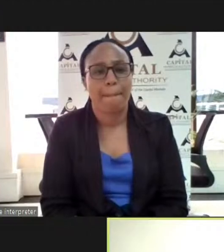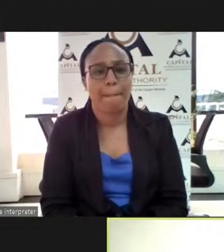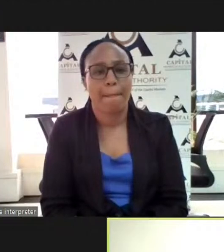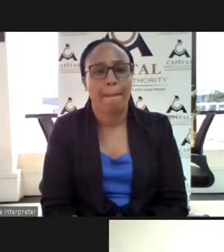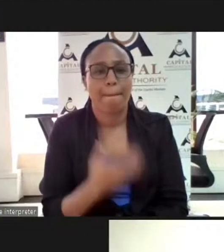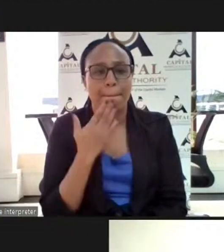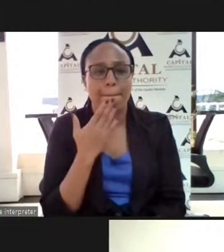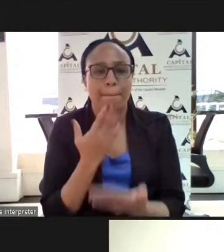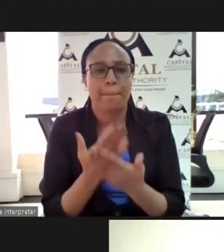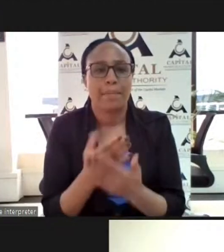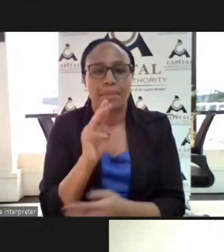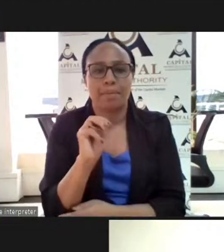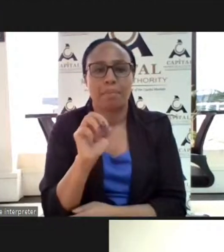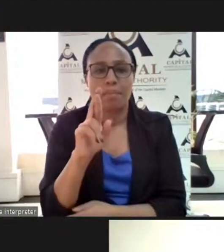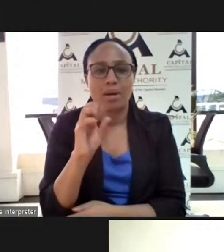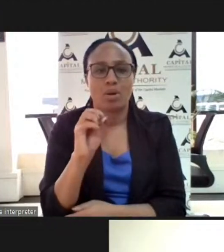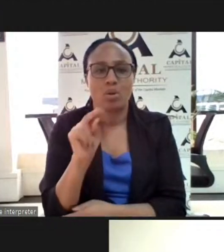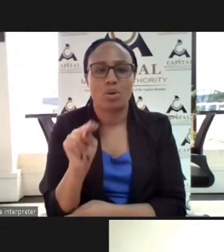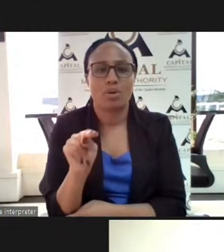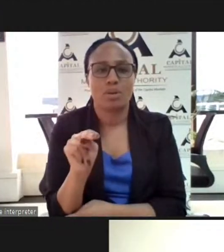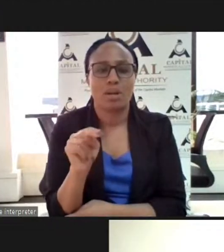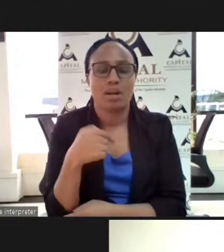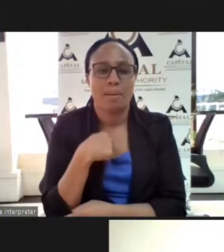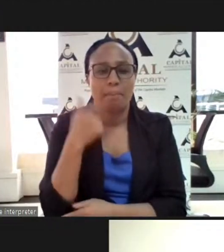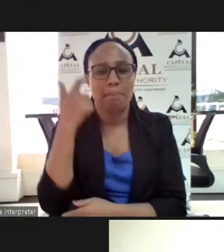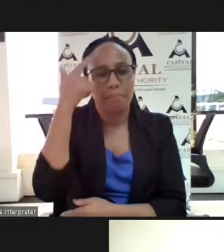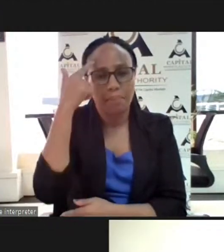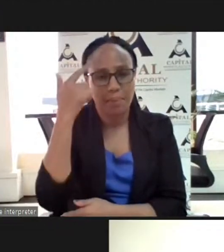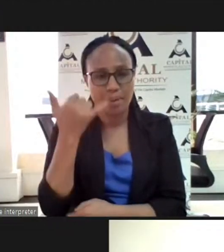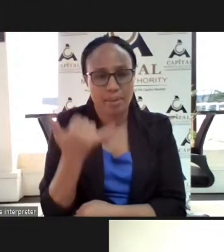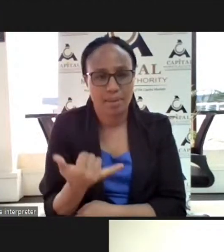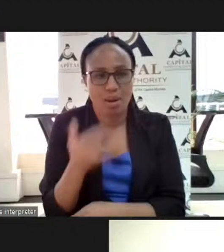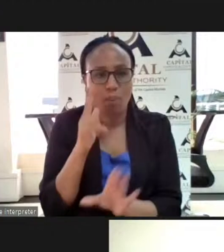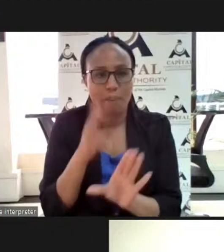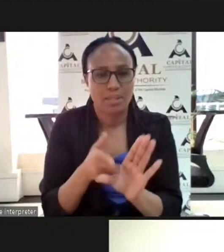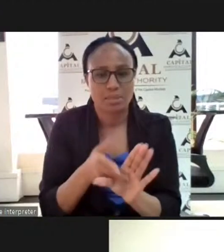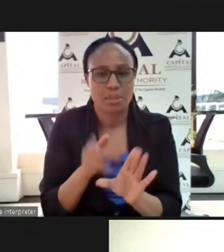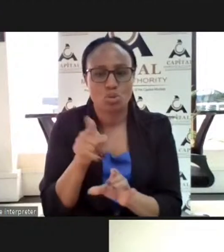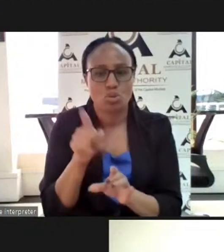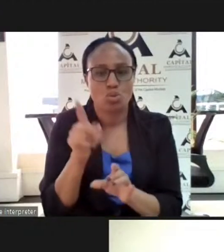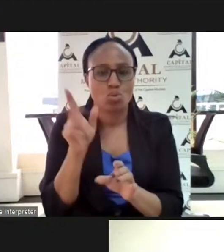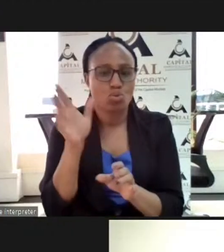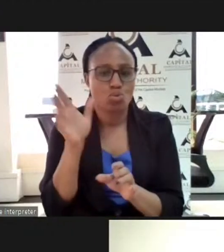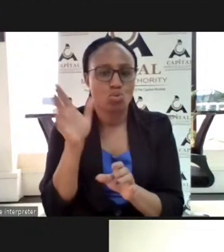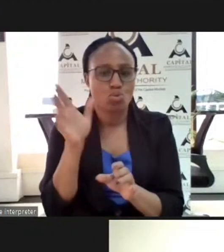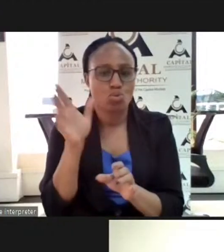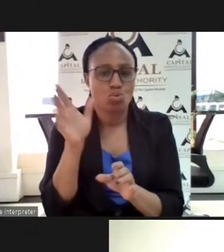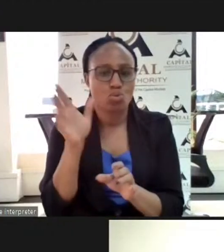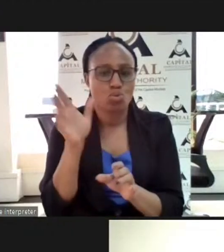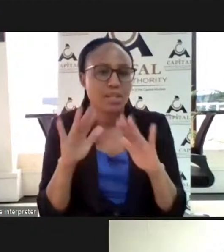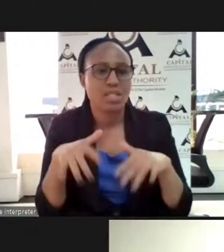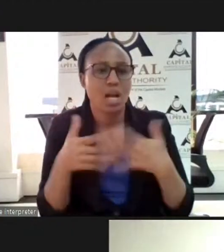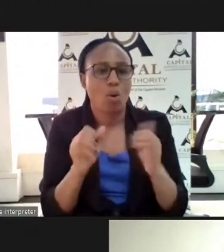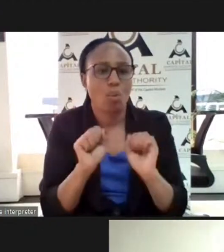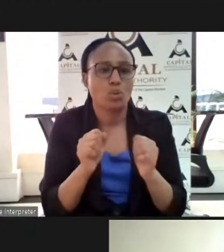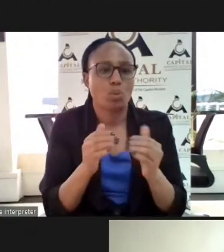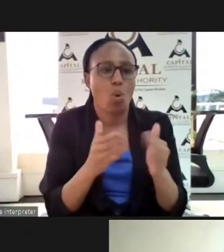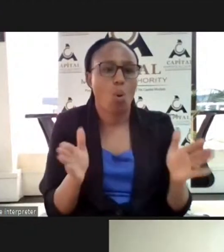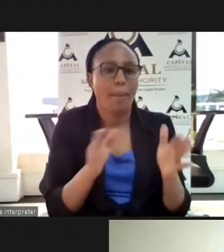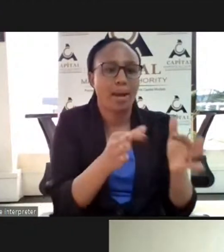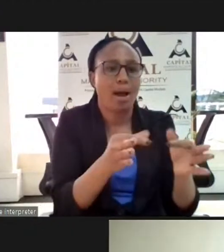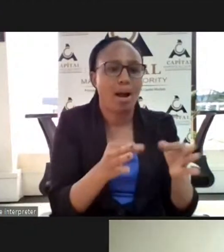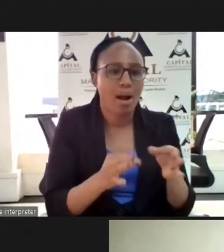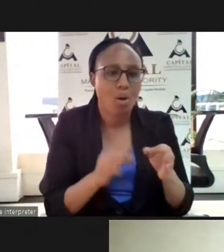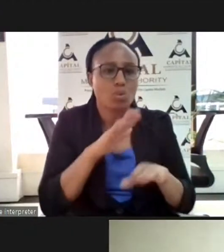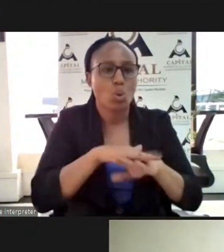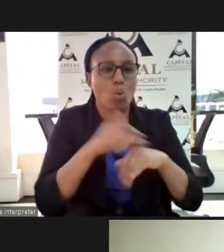Thank you, Marion. I think now participants, you've listened to how you can open an account, online, how you